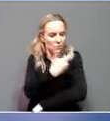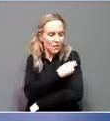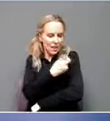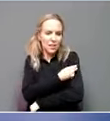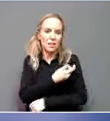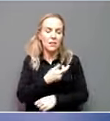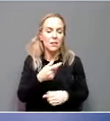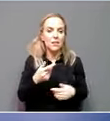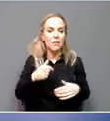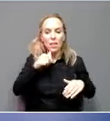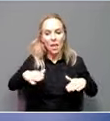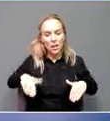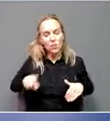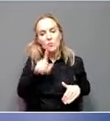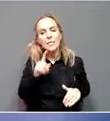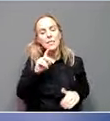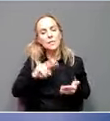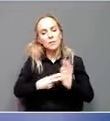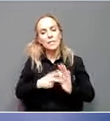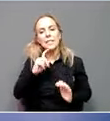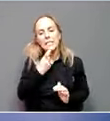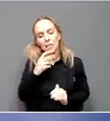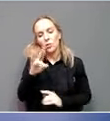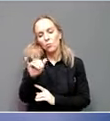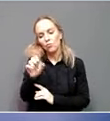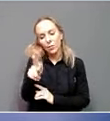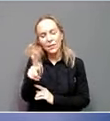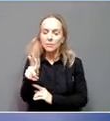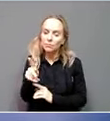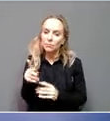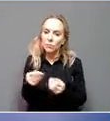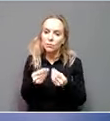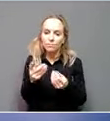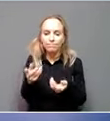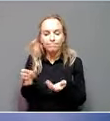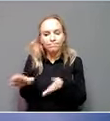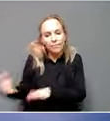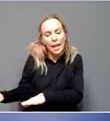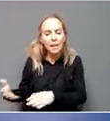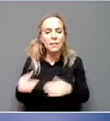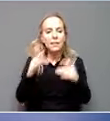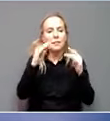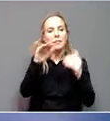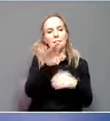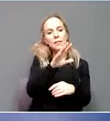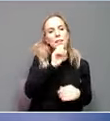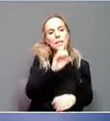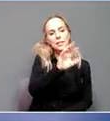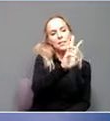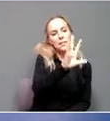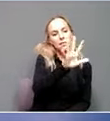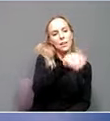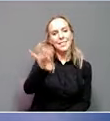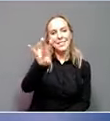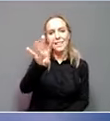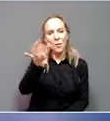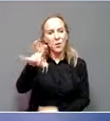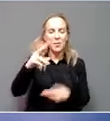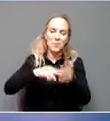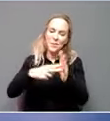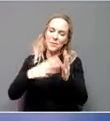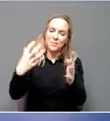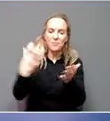at serious risk of losing. Next group, 65 to 74. These are our rock stars in terms of